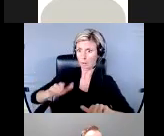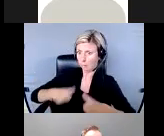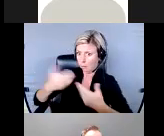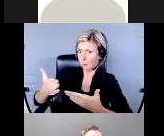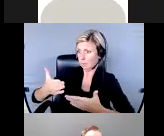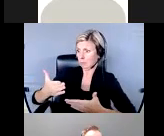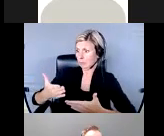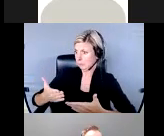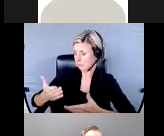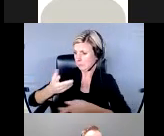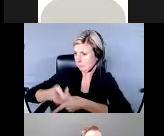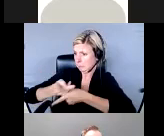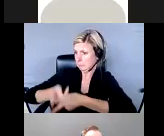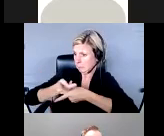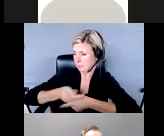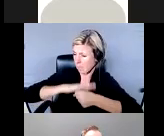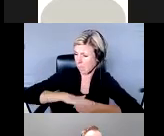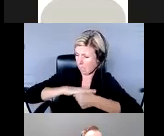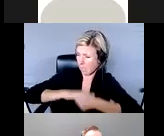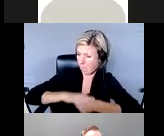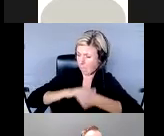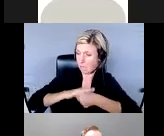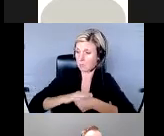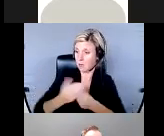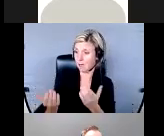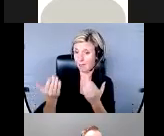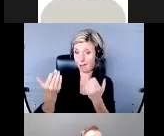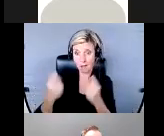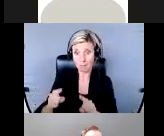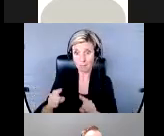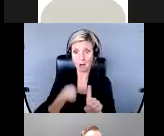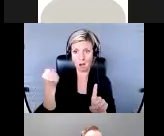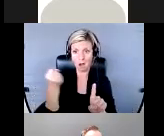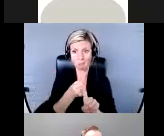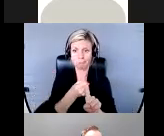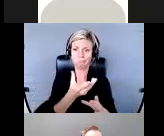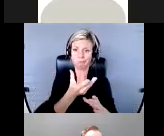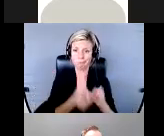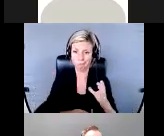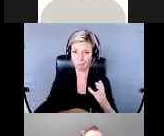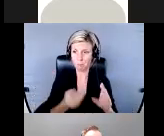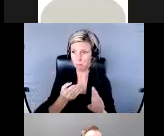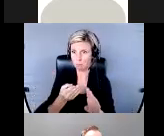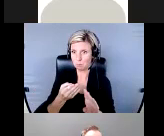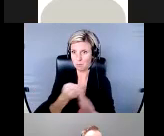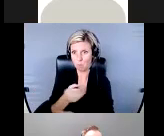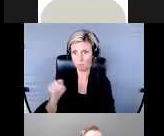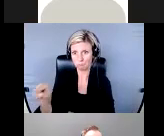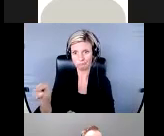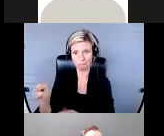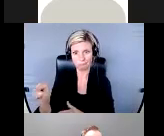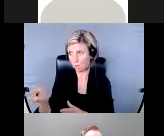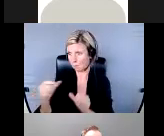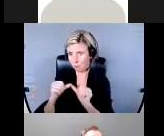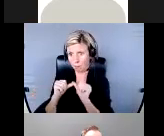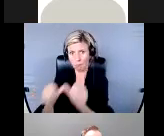of the strenuous nature of caring for someone full time. And so we do focus in elder mediation